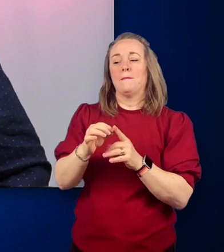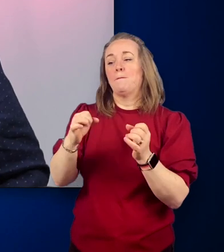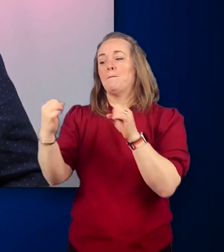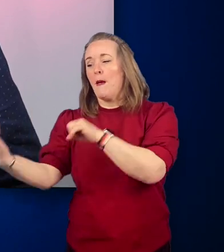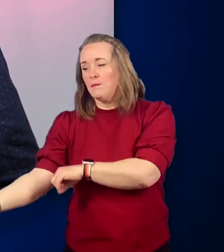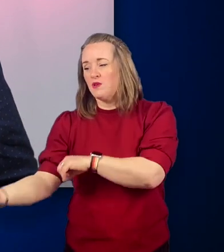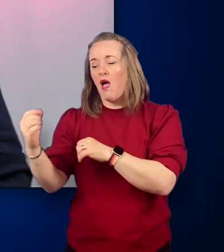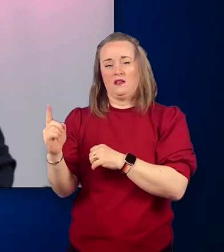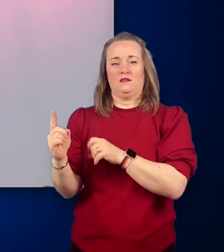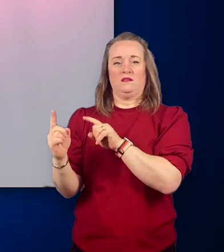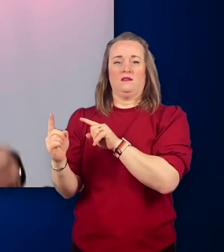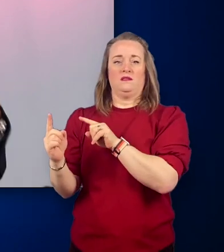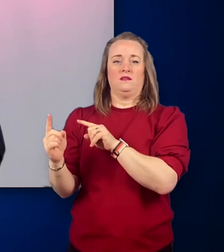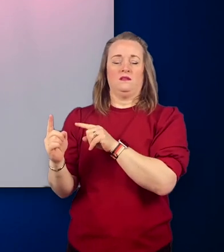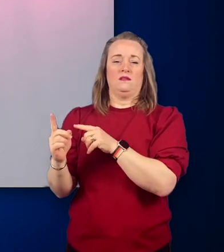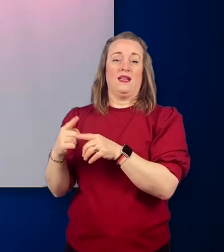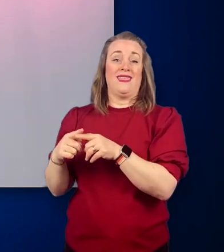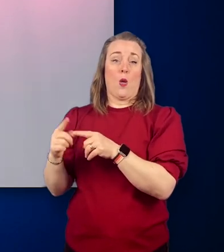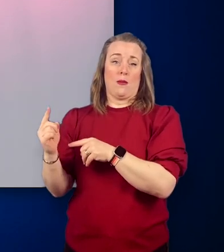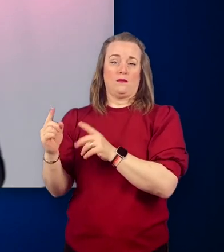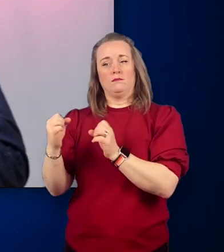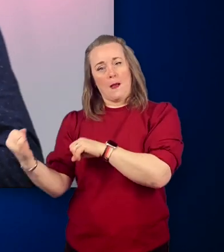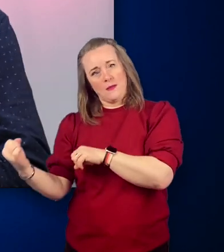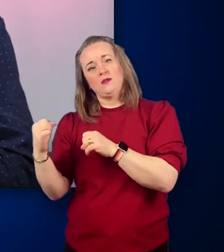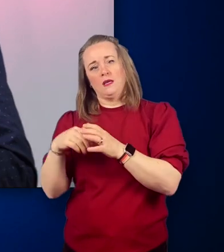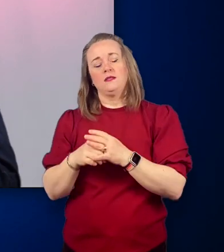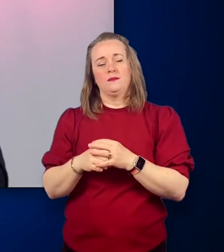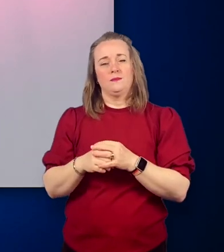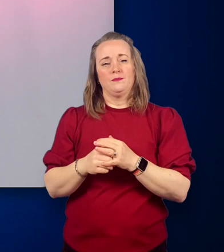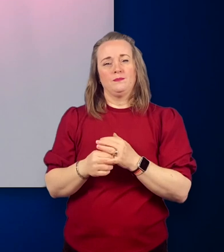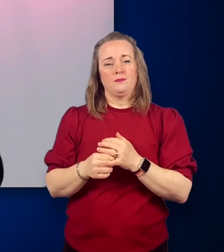You see, this gospel